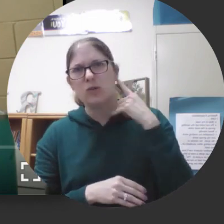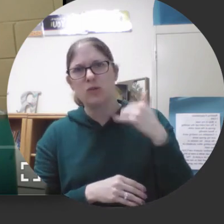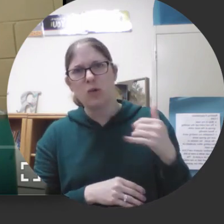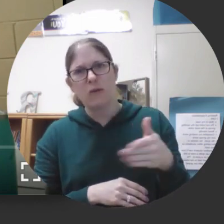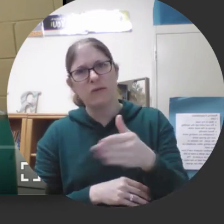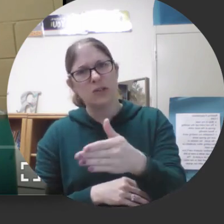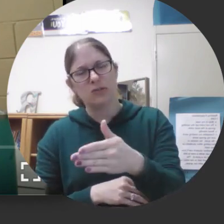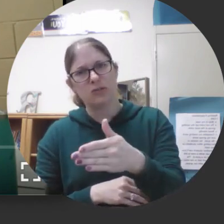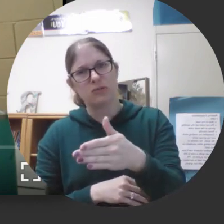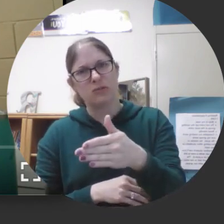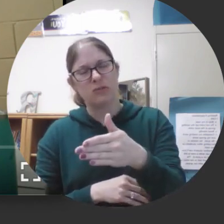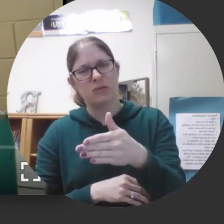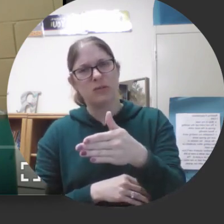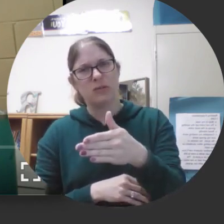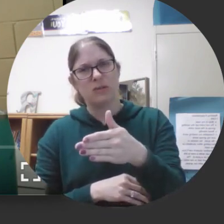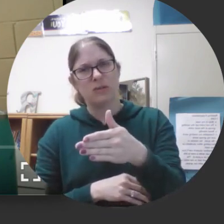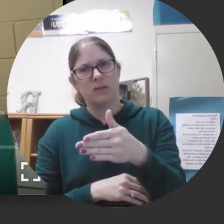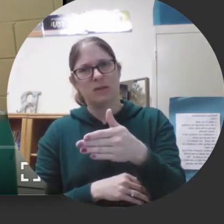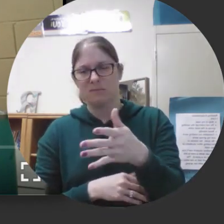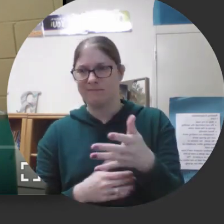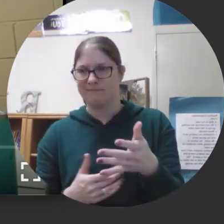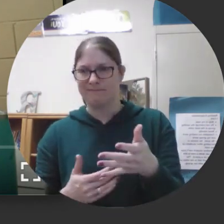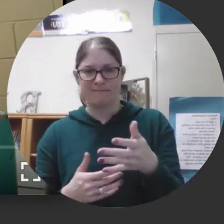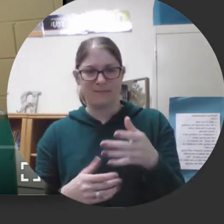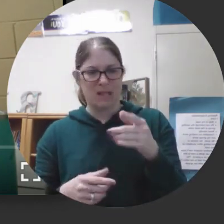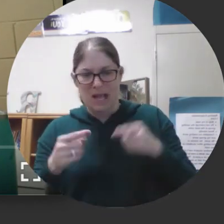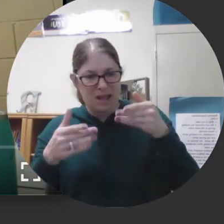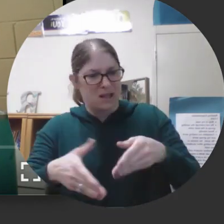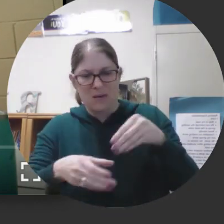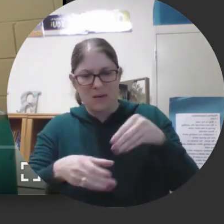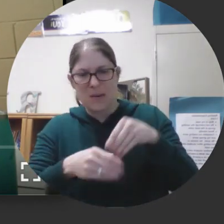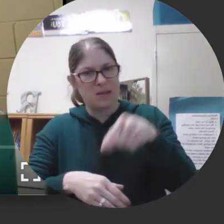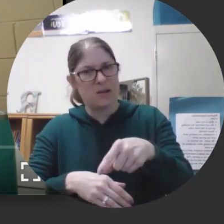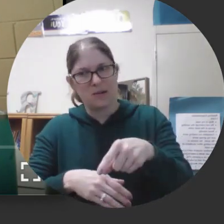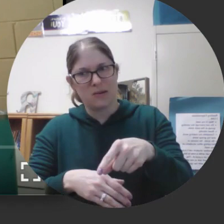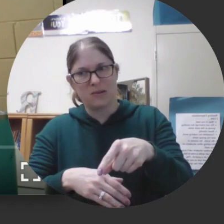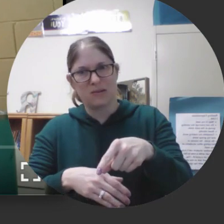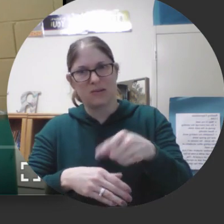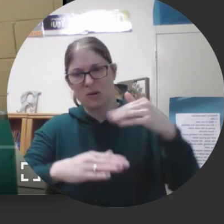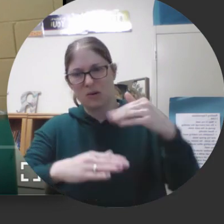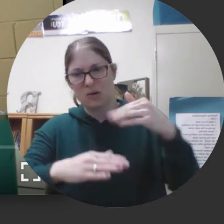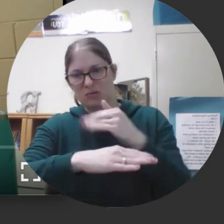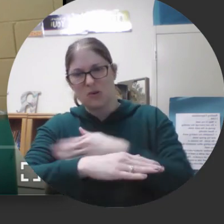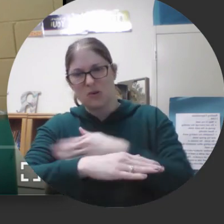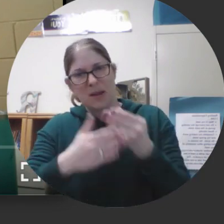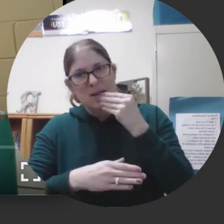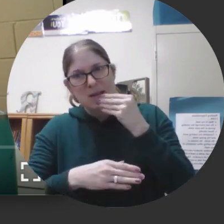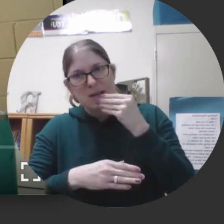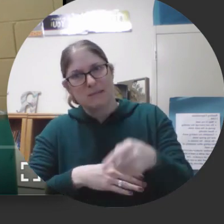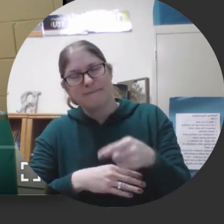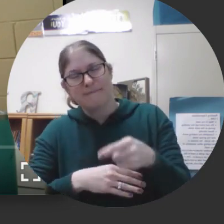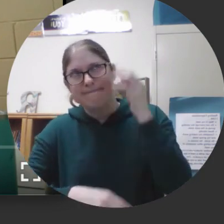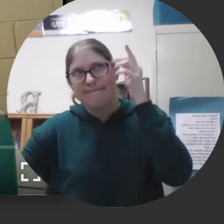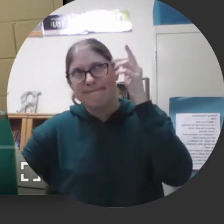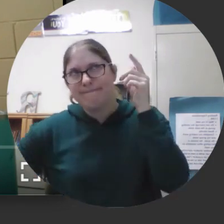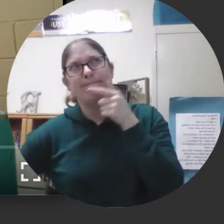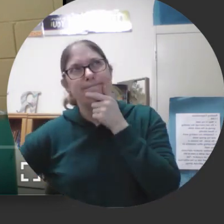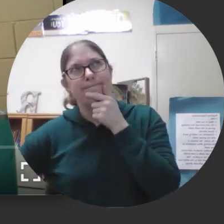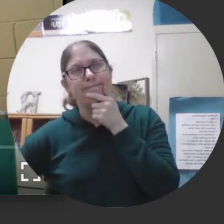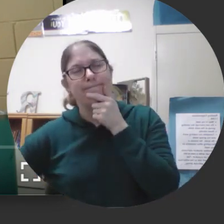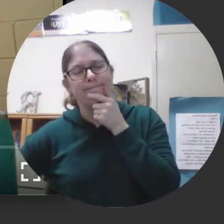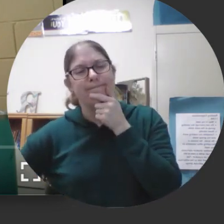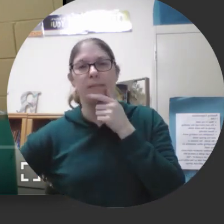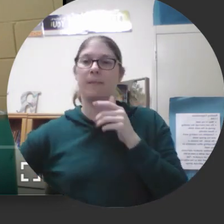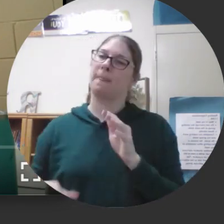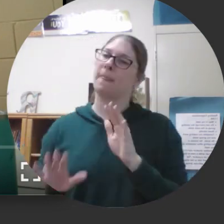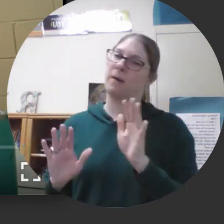Grumble, we can't have that. We'll mount a rescue operation. We'll fish 'em out with the old shrimping net. There's an old goldfish bowl in my garden shed.